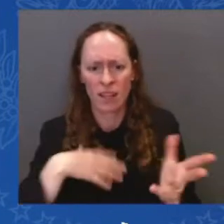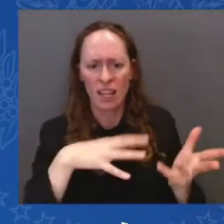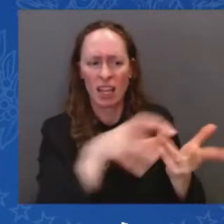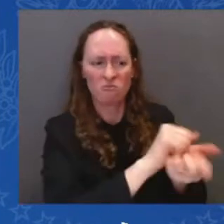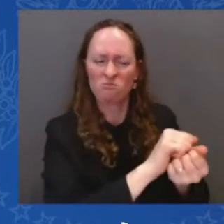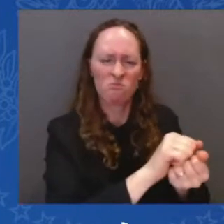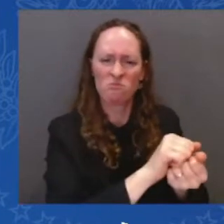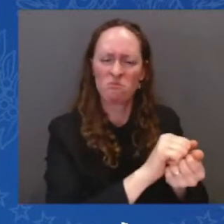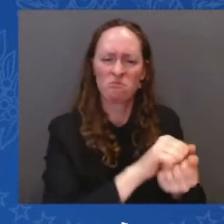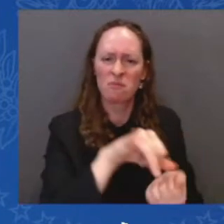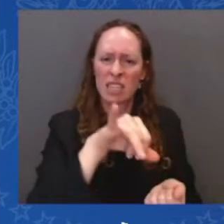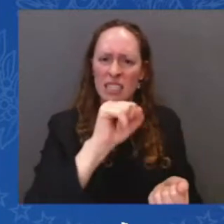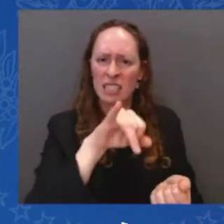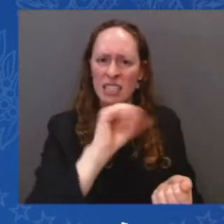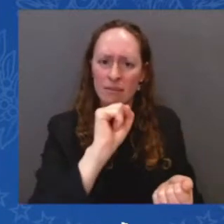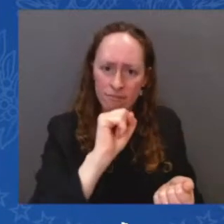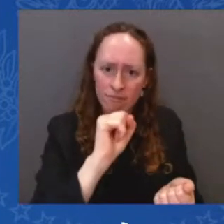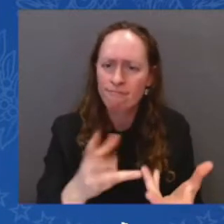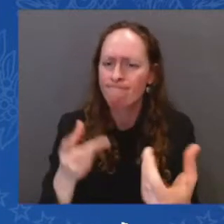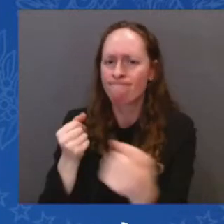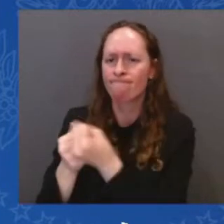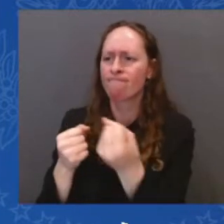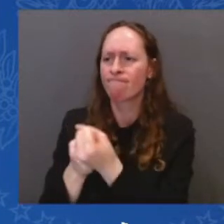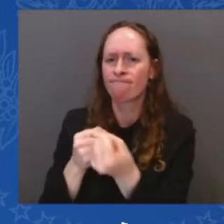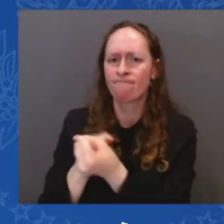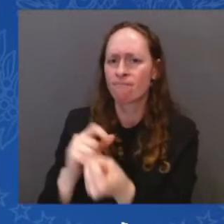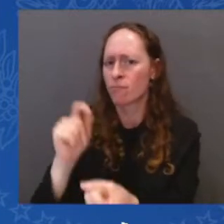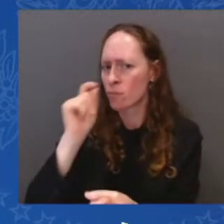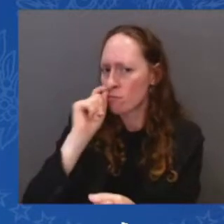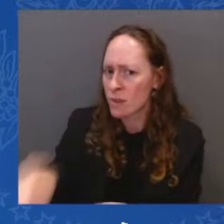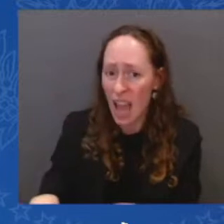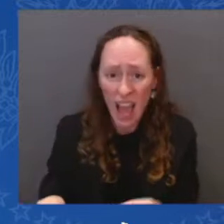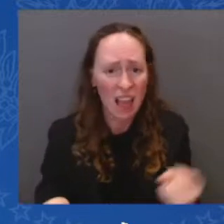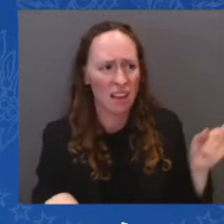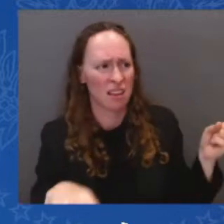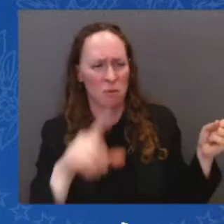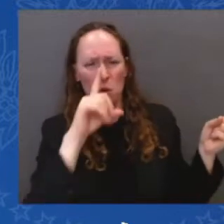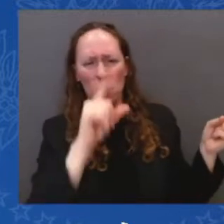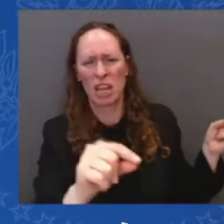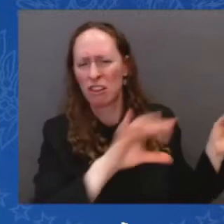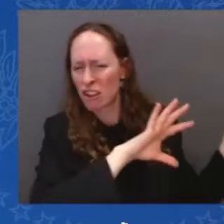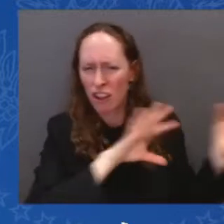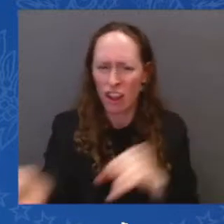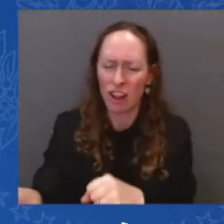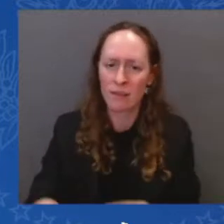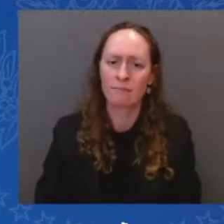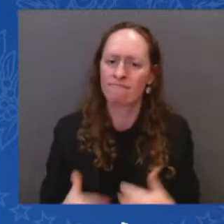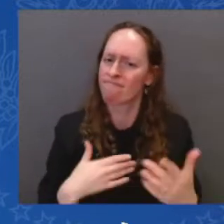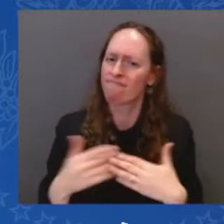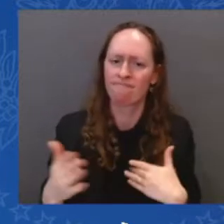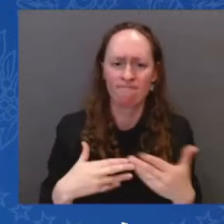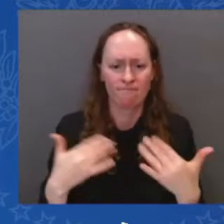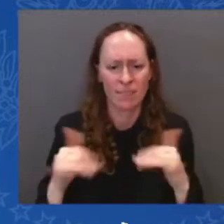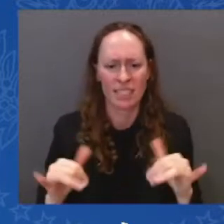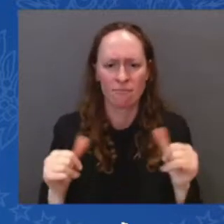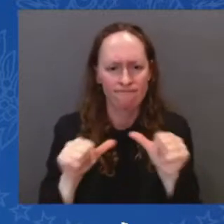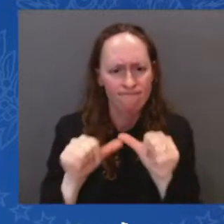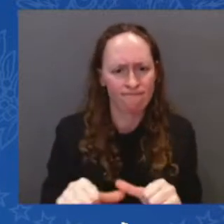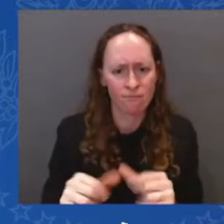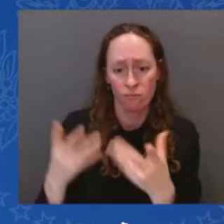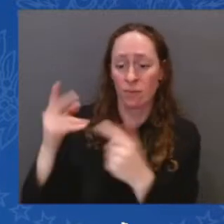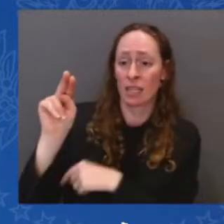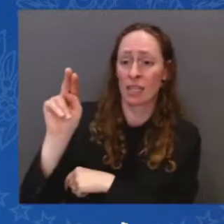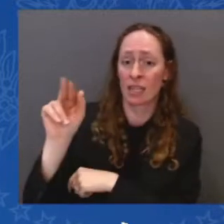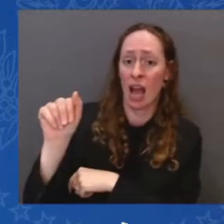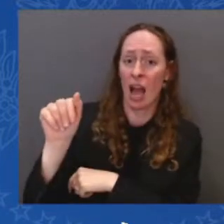in their fight for freedom against Putin's war of aggression and strengthened the NATO alliance. We maintained stability in Asia.